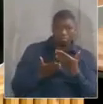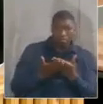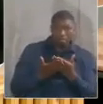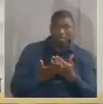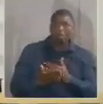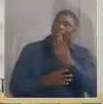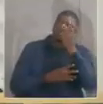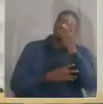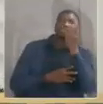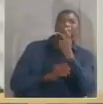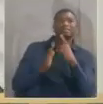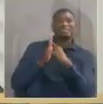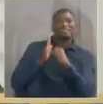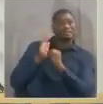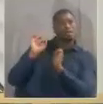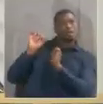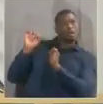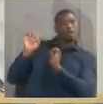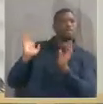dates, that's all.